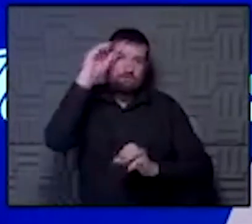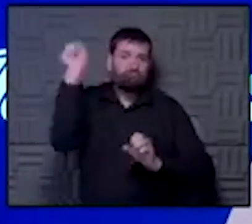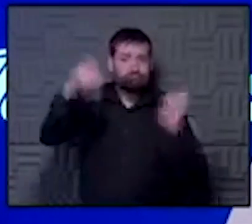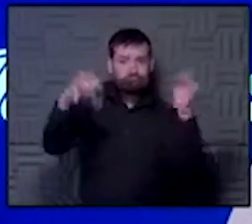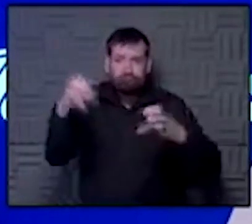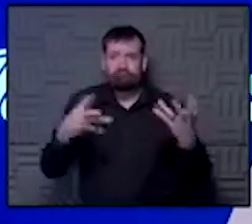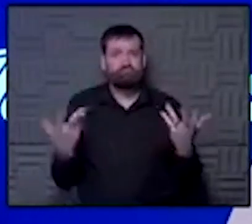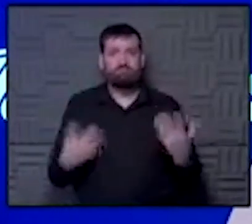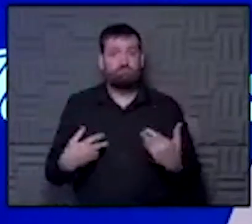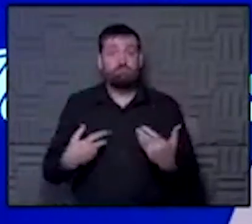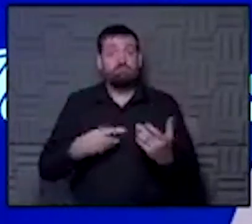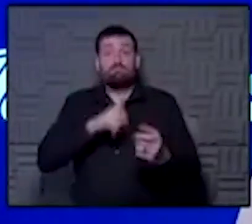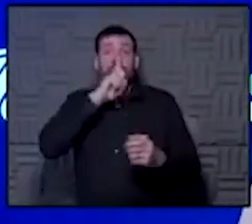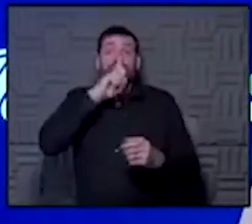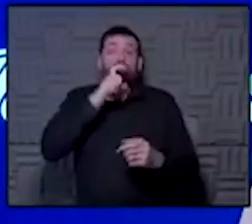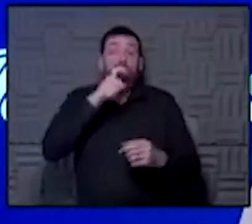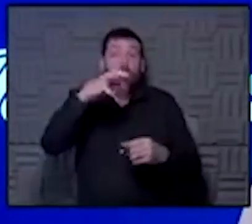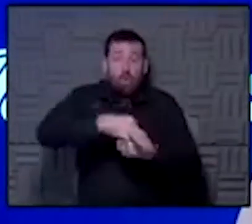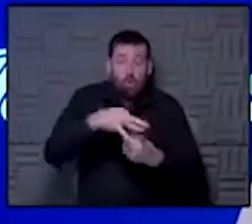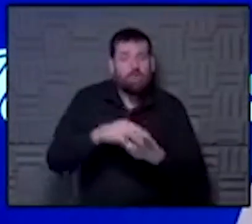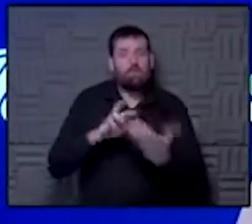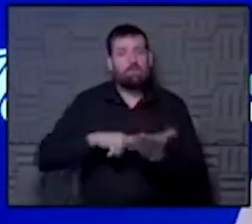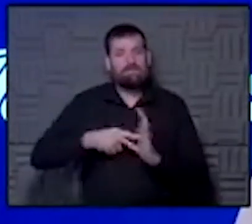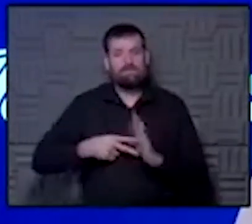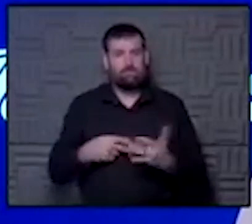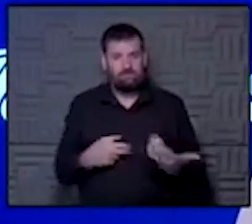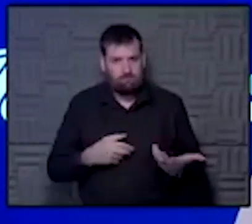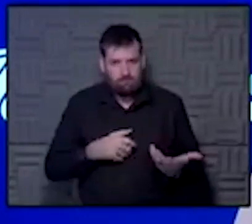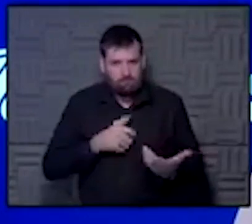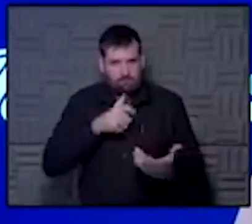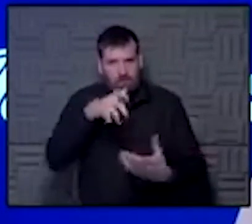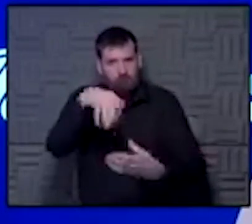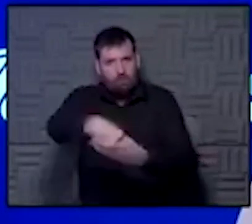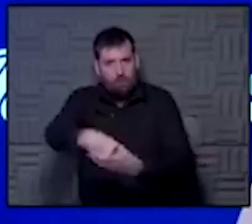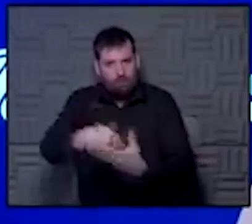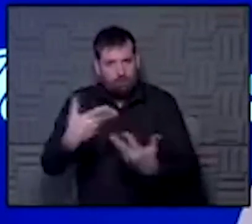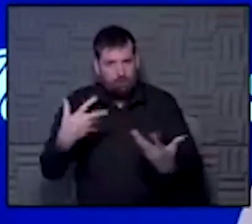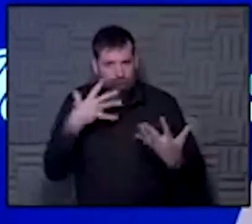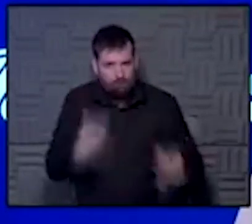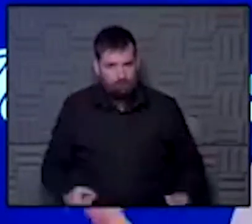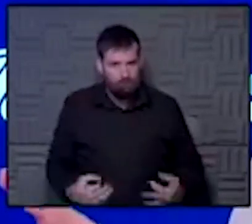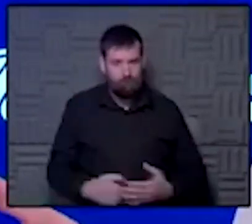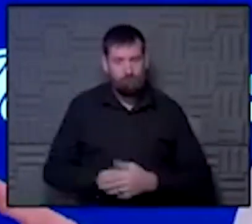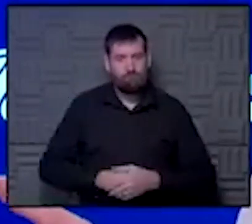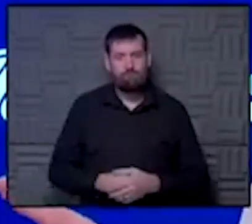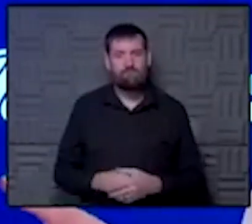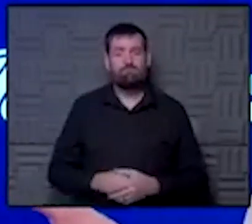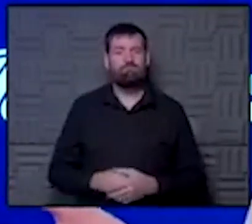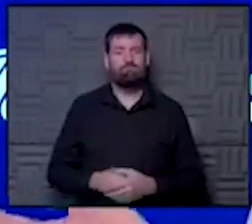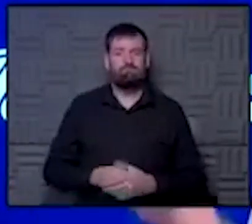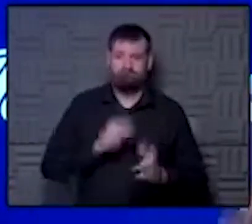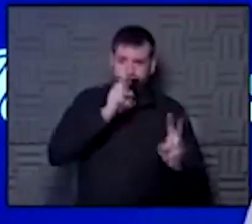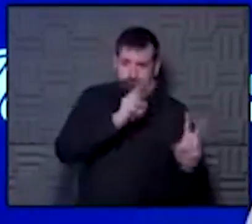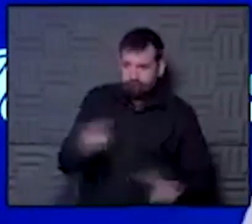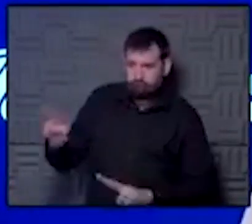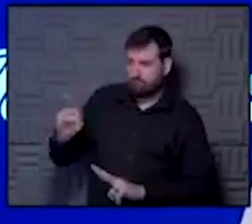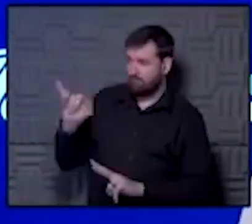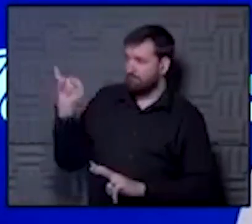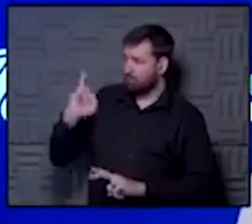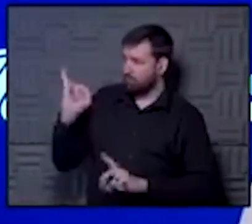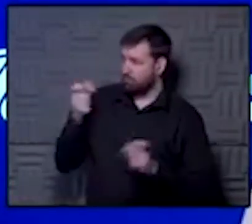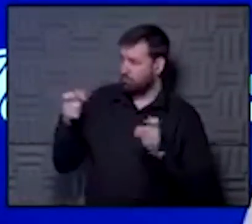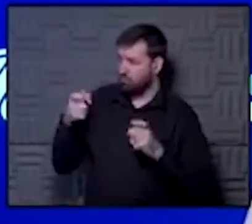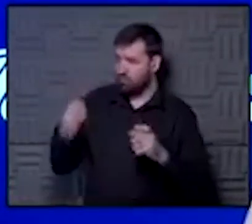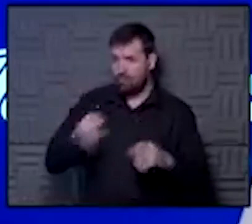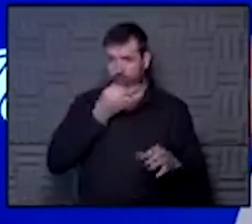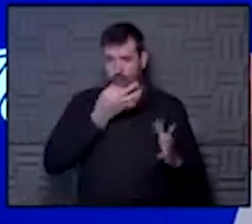don't vote, then you can't have your voice be heard, and we need to hear all the voices. And so I look to our infection control experts here. I